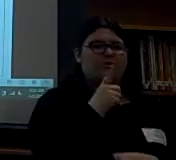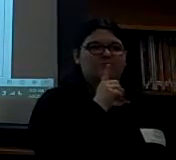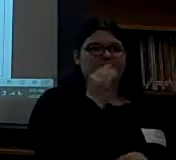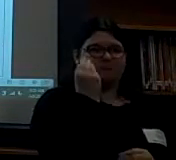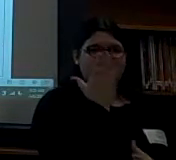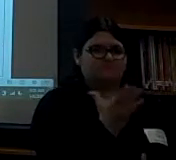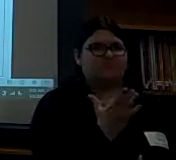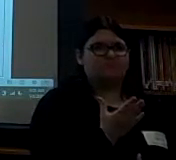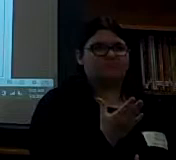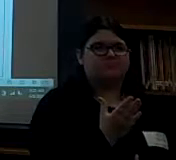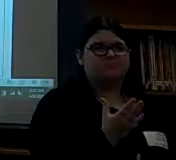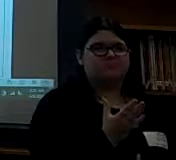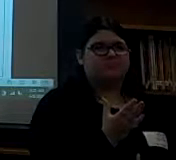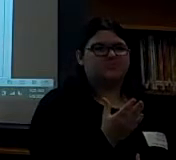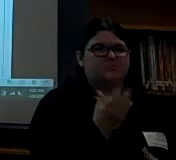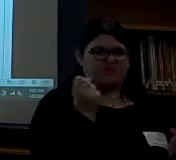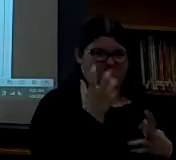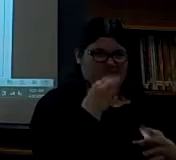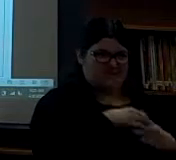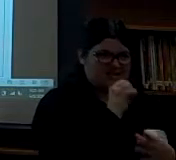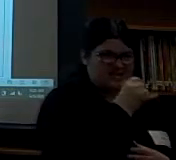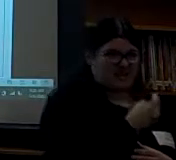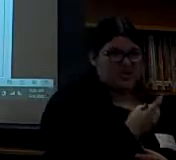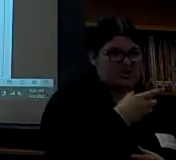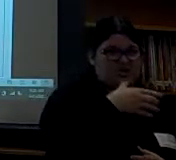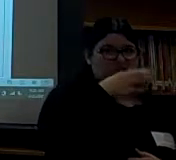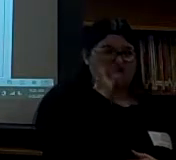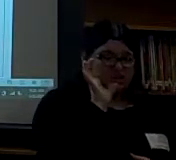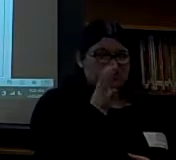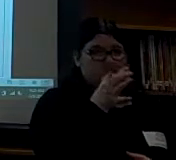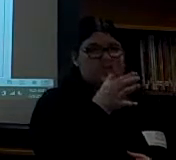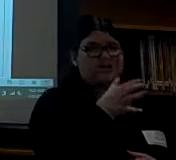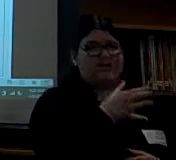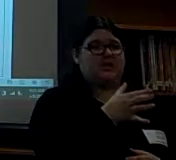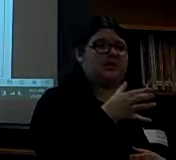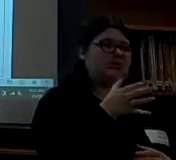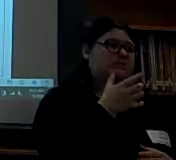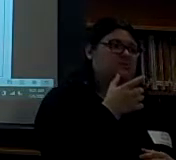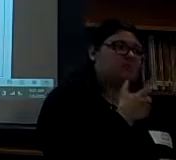honest, that we're afraid of in our children, the drinking, the drugs,